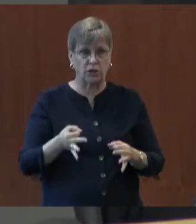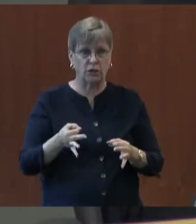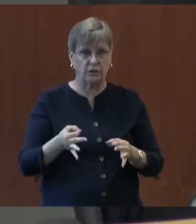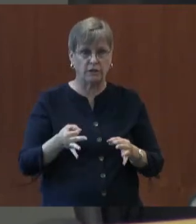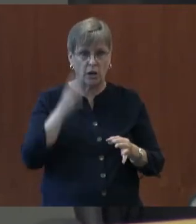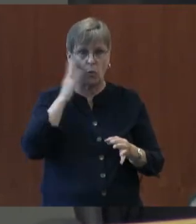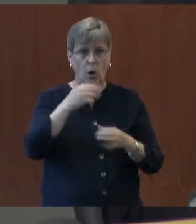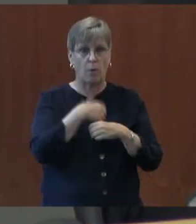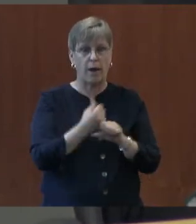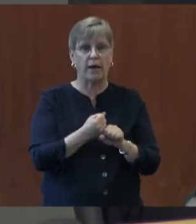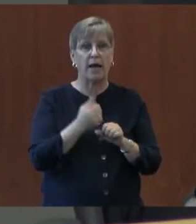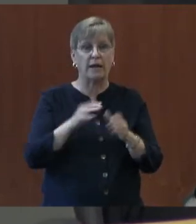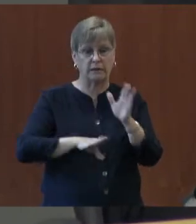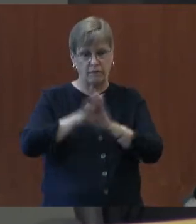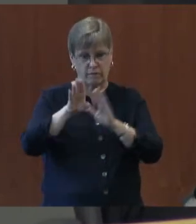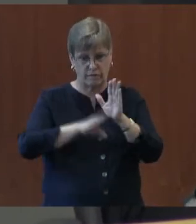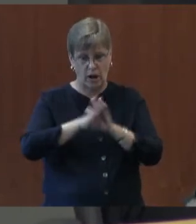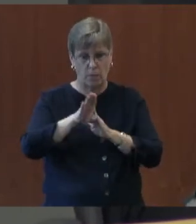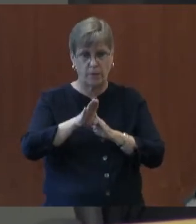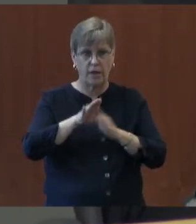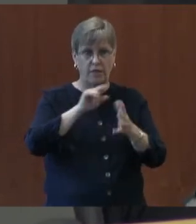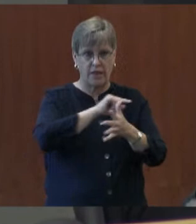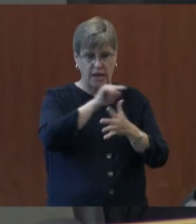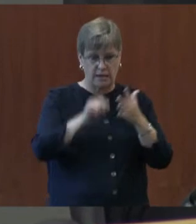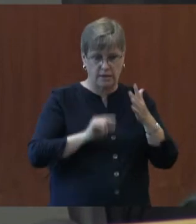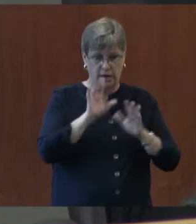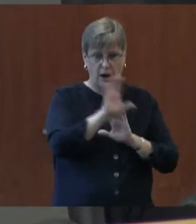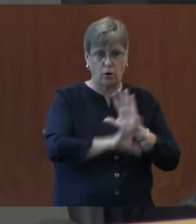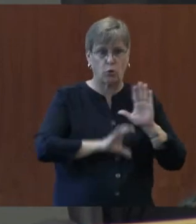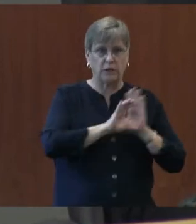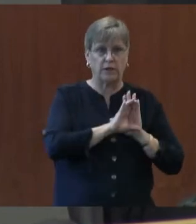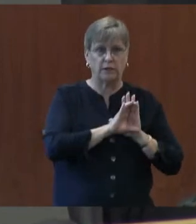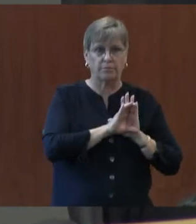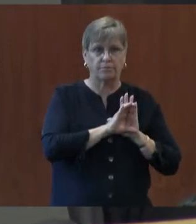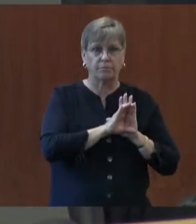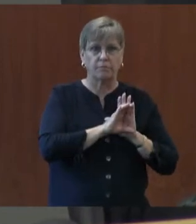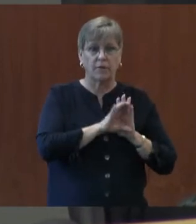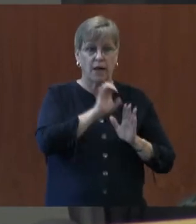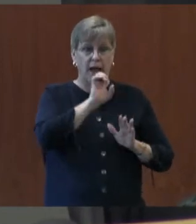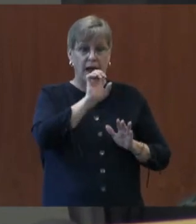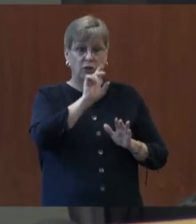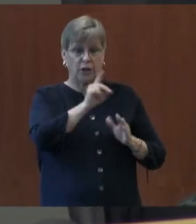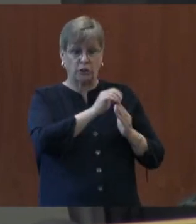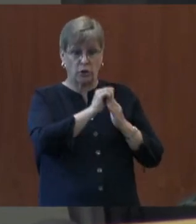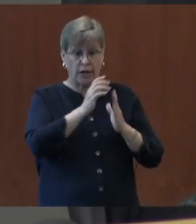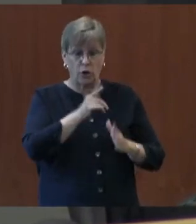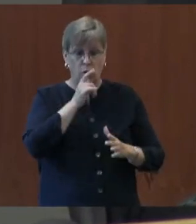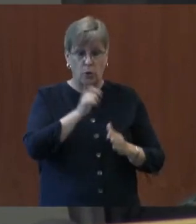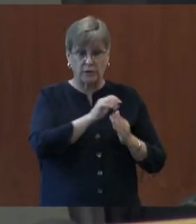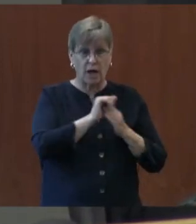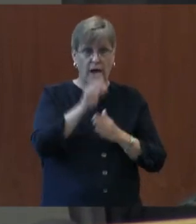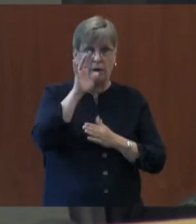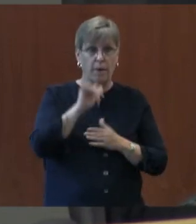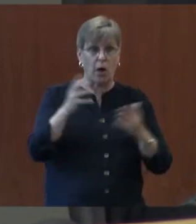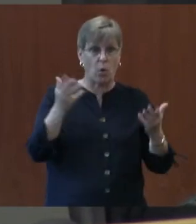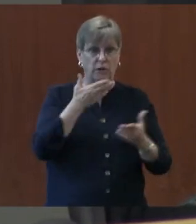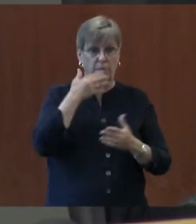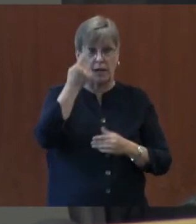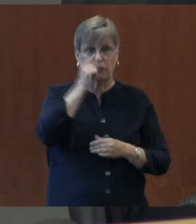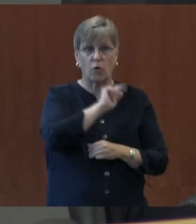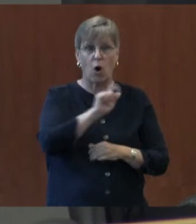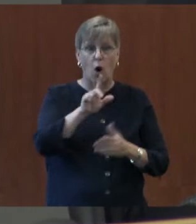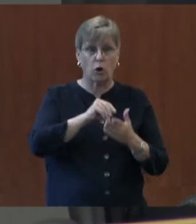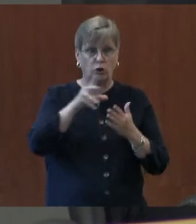will make and has developed the following desired characteristics. An educational leader who is guided by what is best for